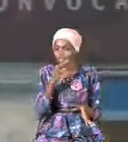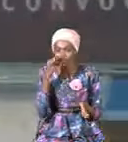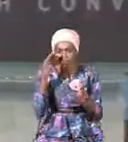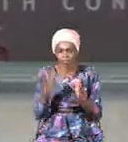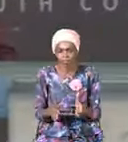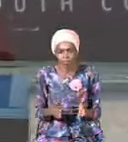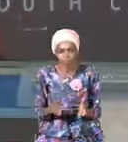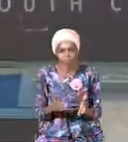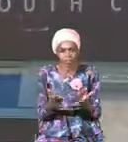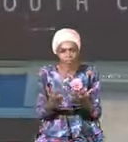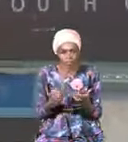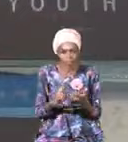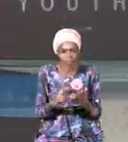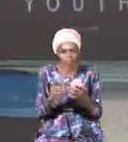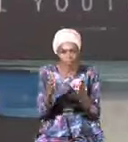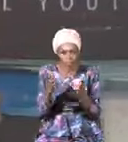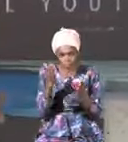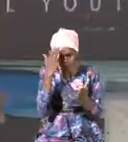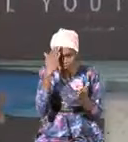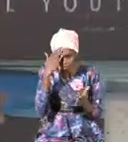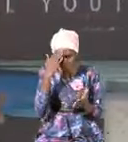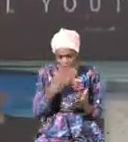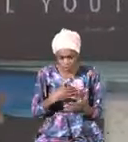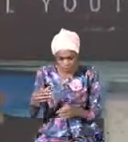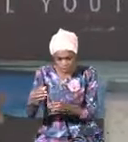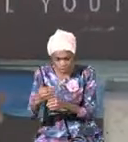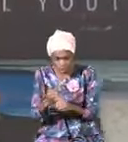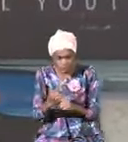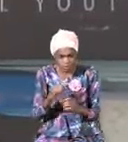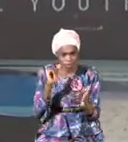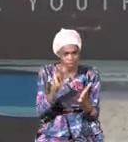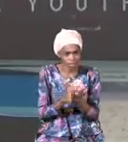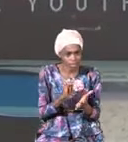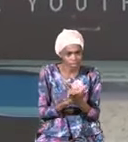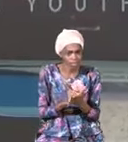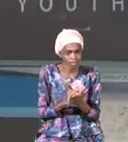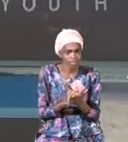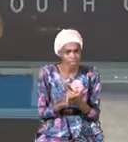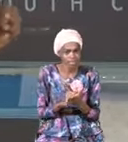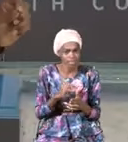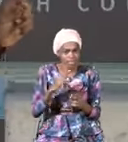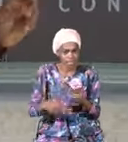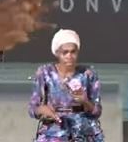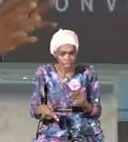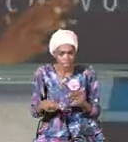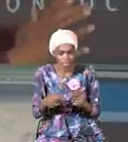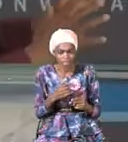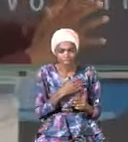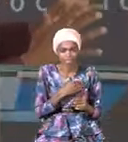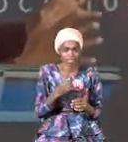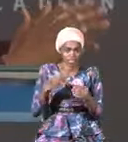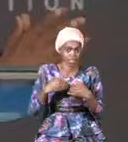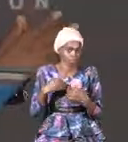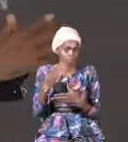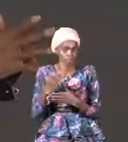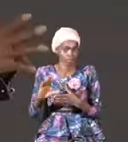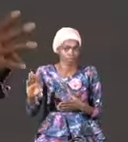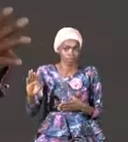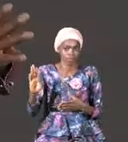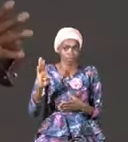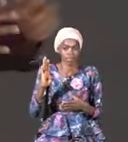curious, and he took that egg. He had some hens at